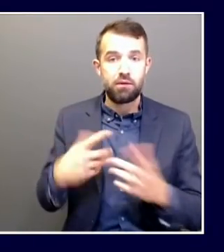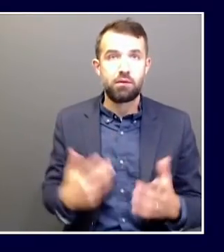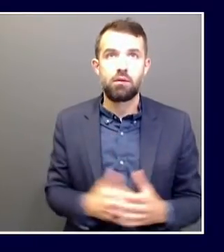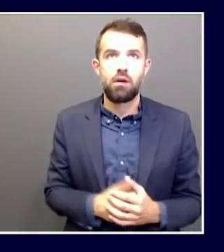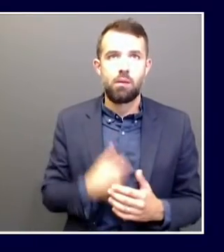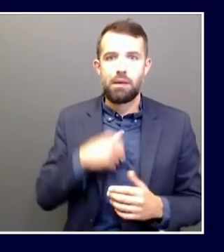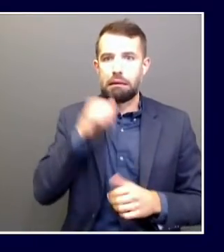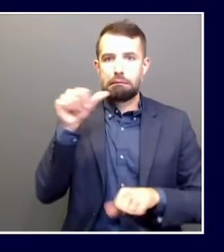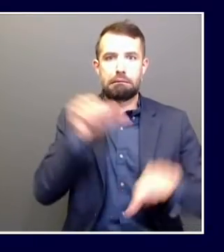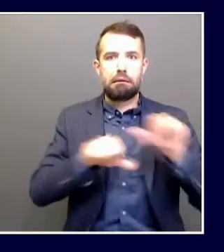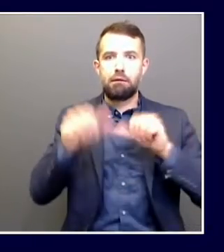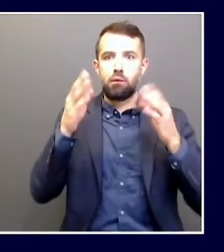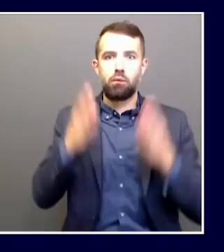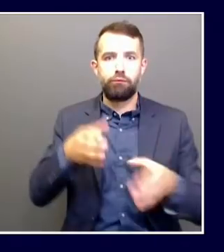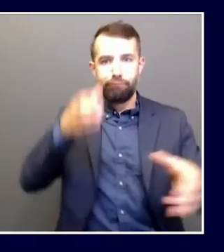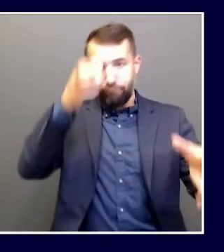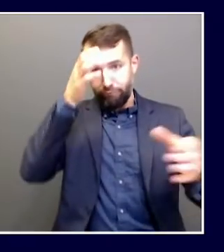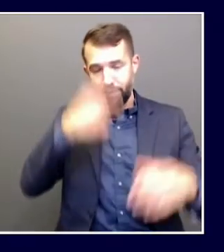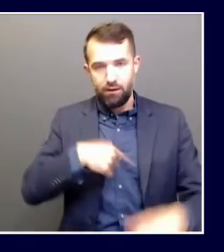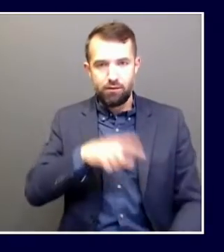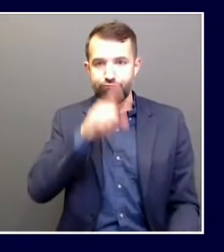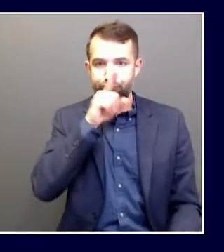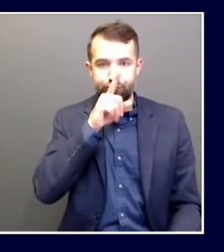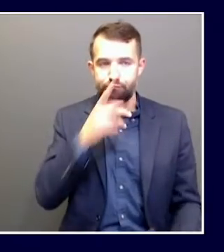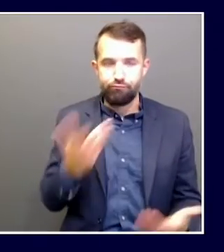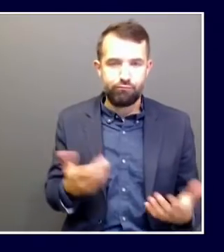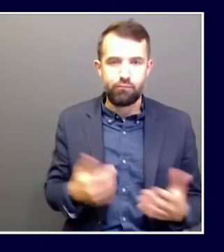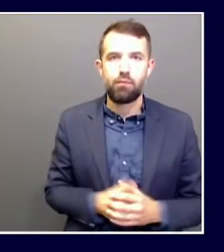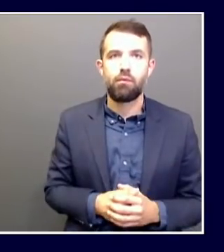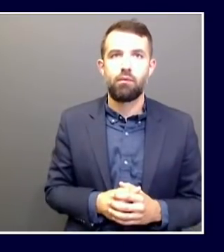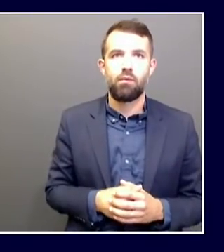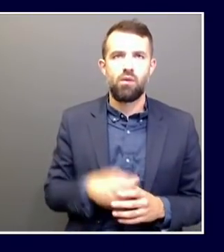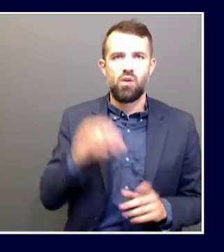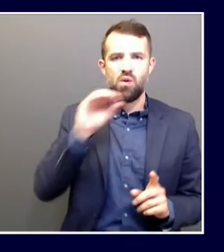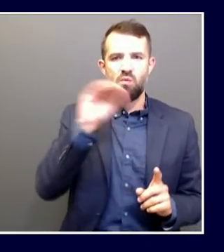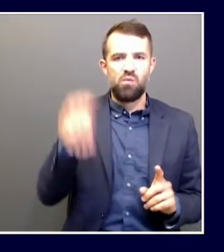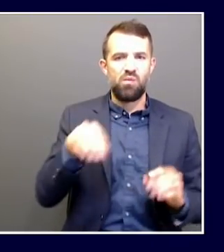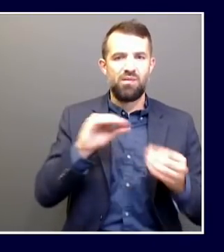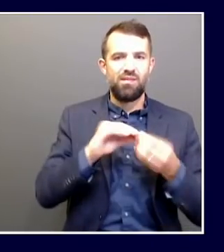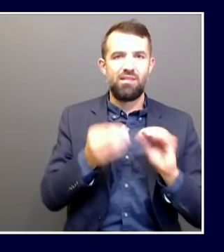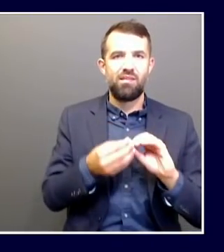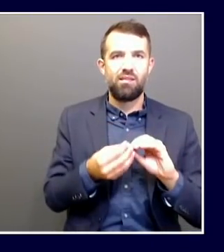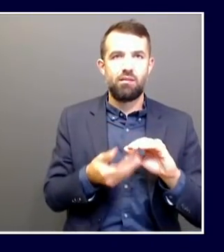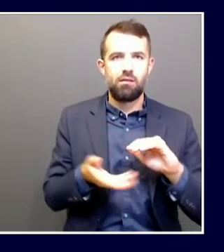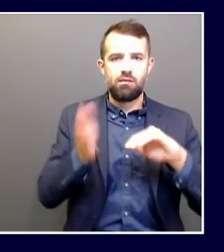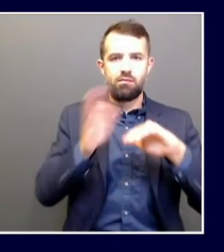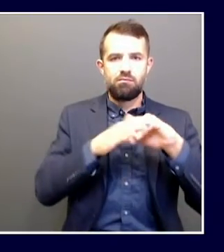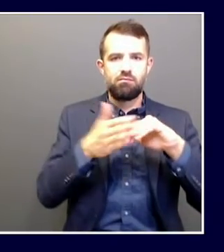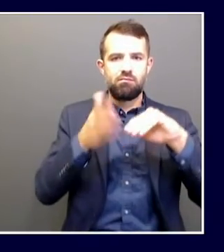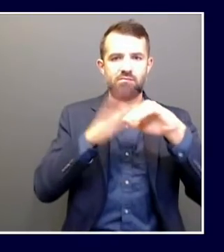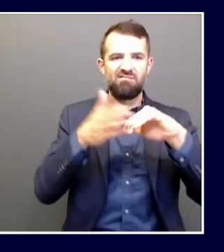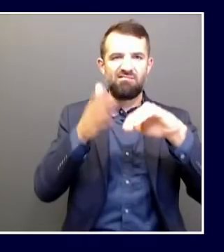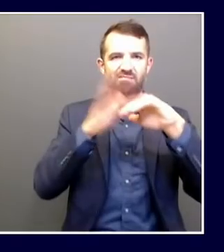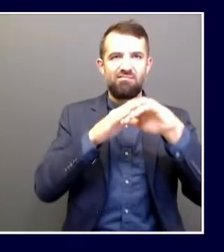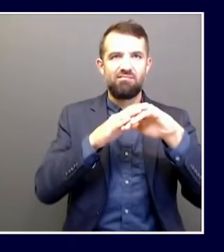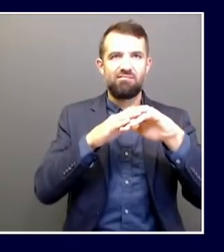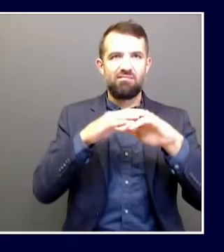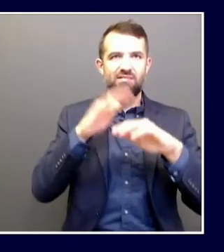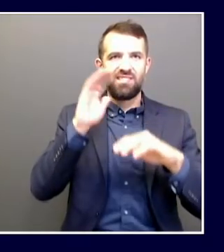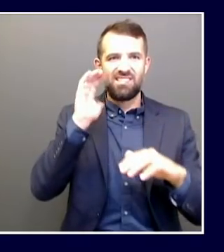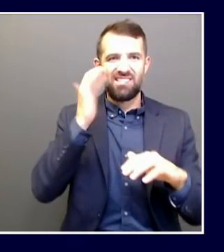at rising positivity rates, to me, that says that there are more positives out there. That even if you're